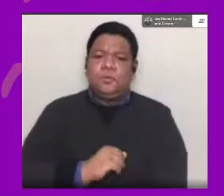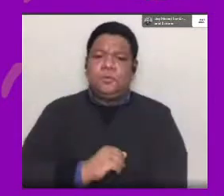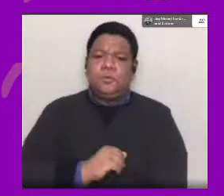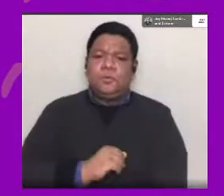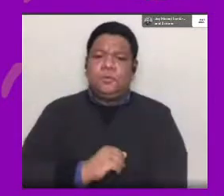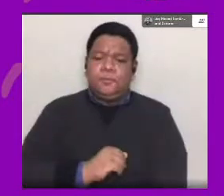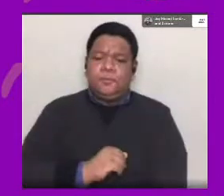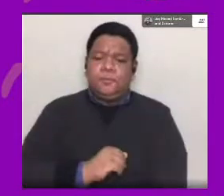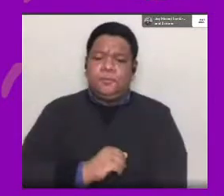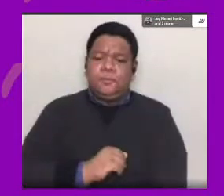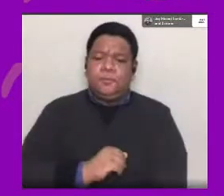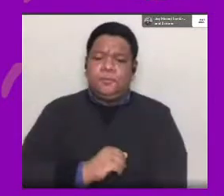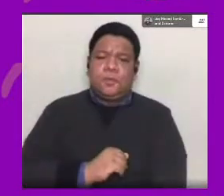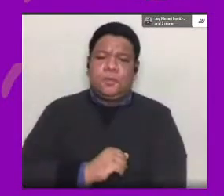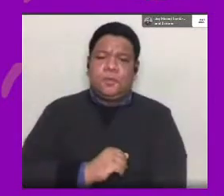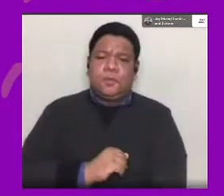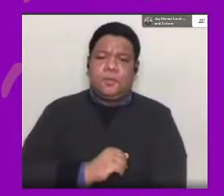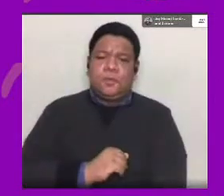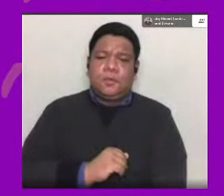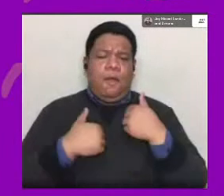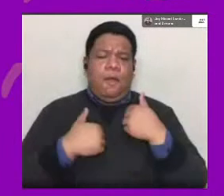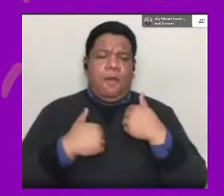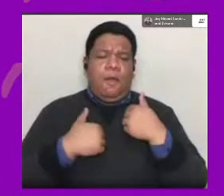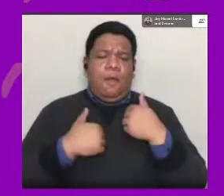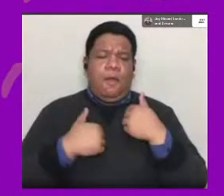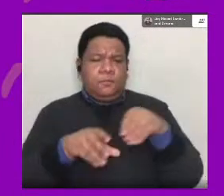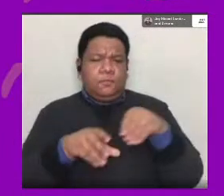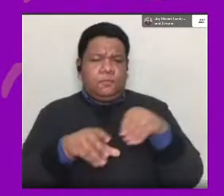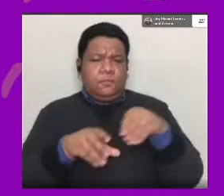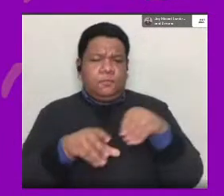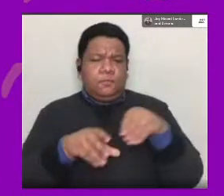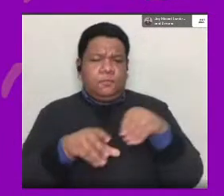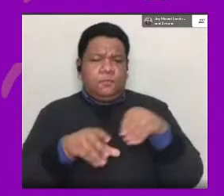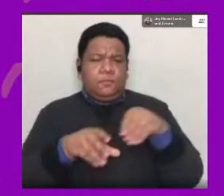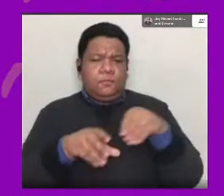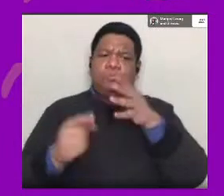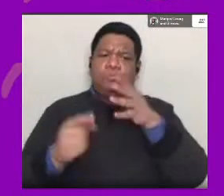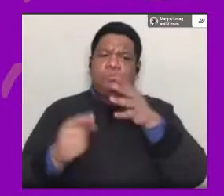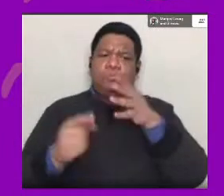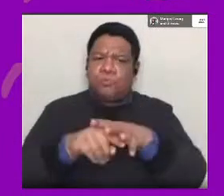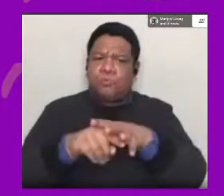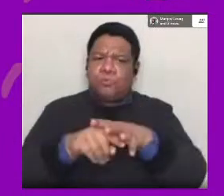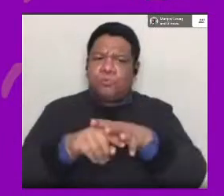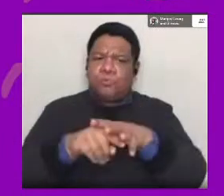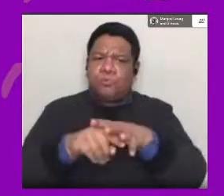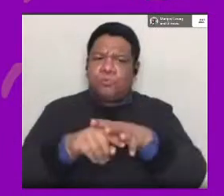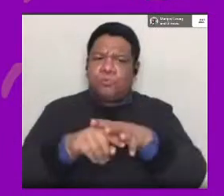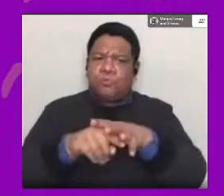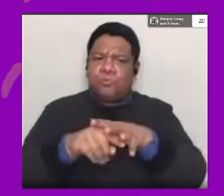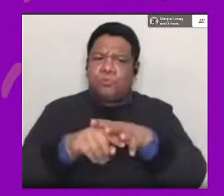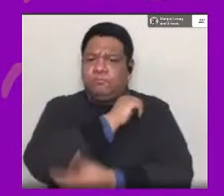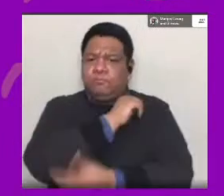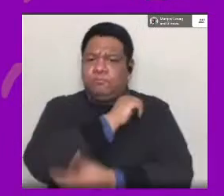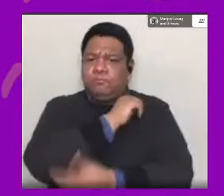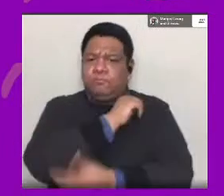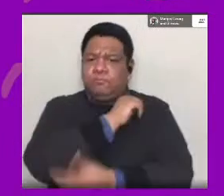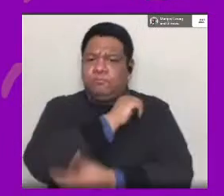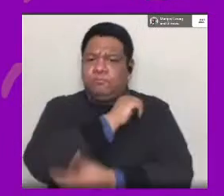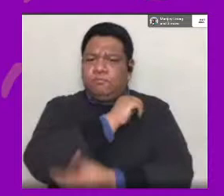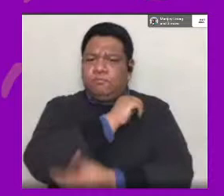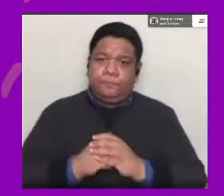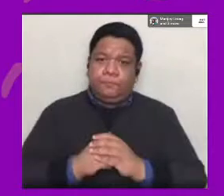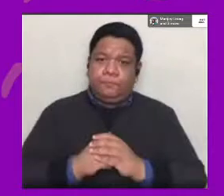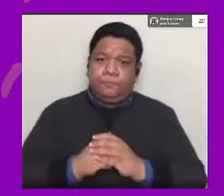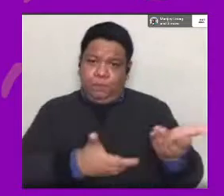the importance of the inclusion of marginalized and vulnerable populations in the vaccine rollout. Please join me